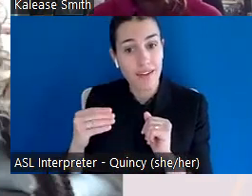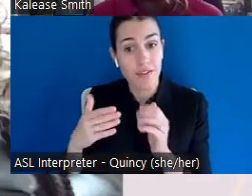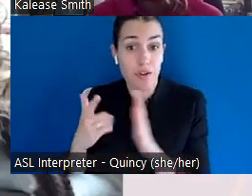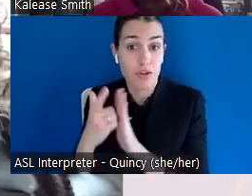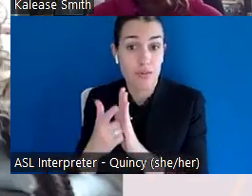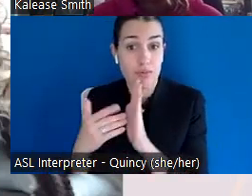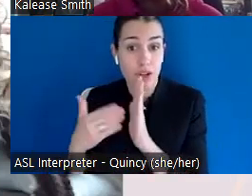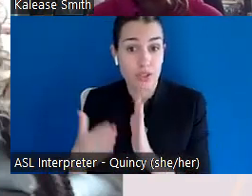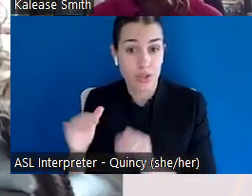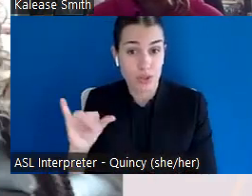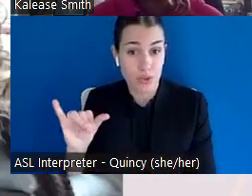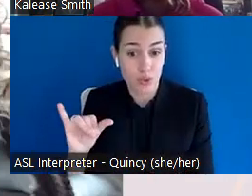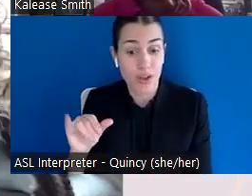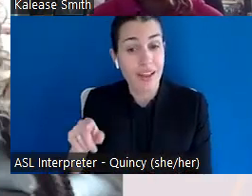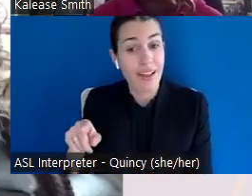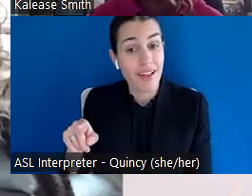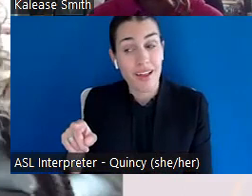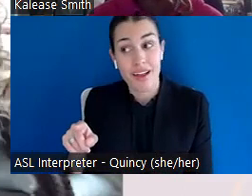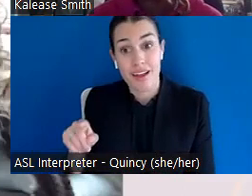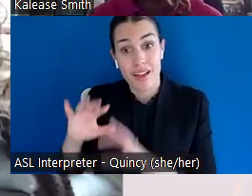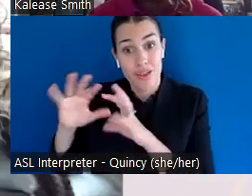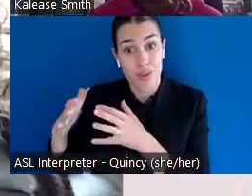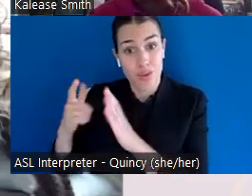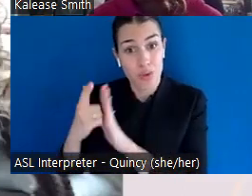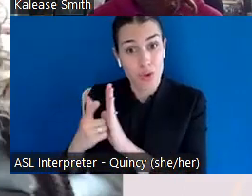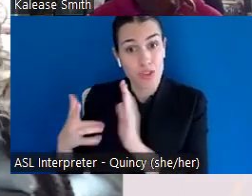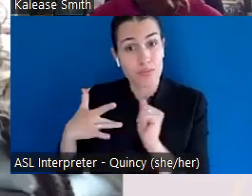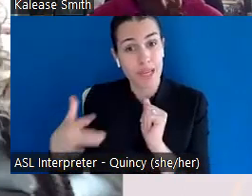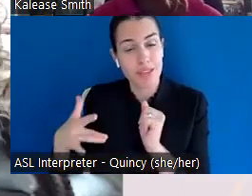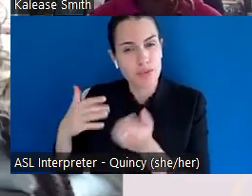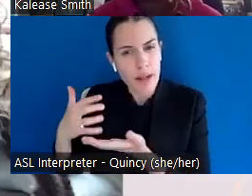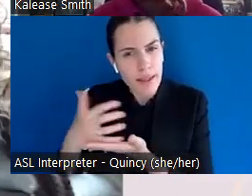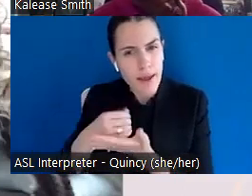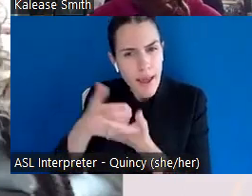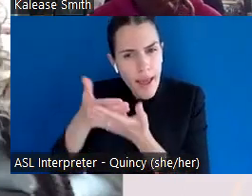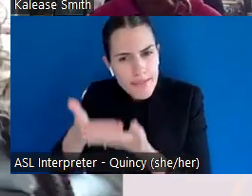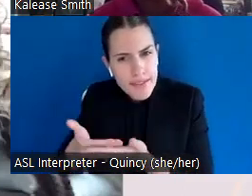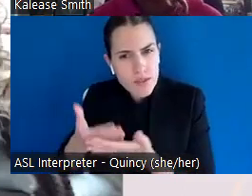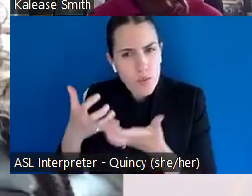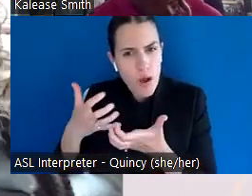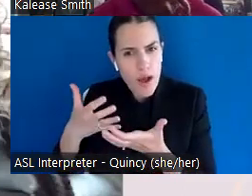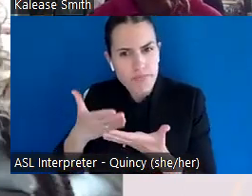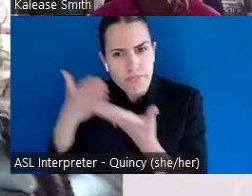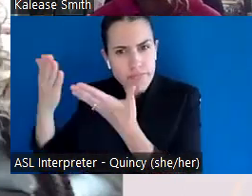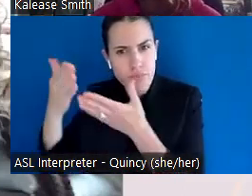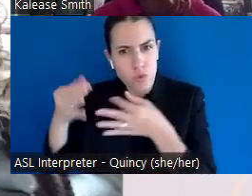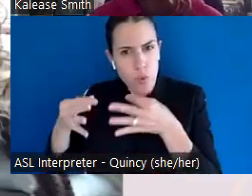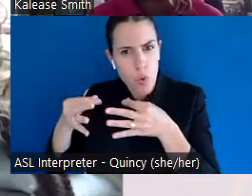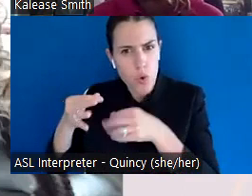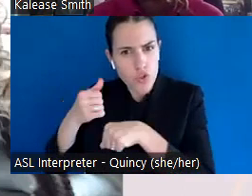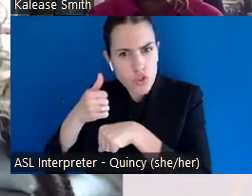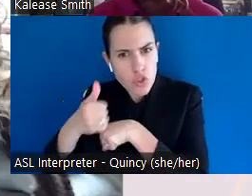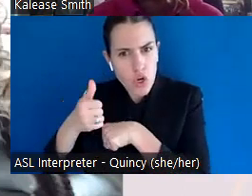prosecutors. They are interested in collecting the evidence and bringing this to court and getting charges.